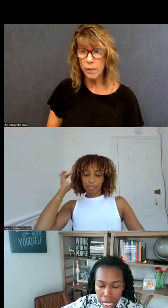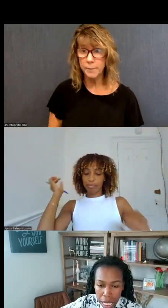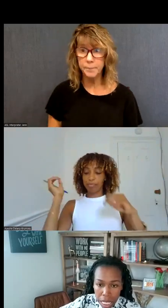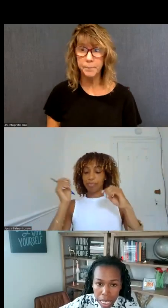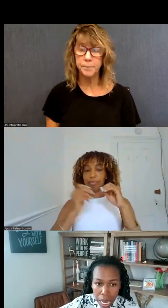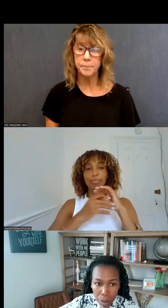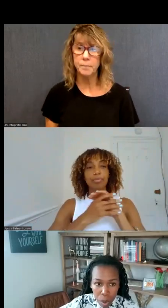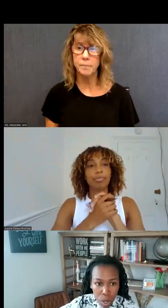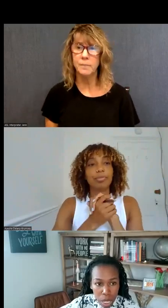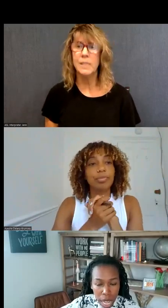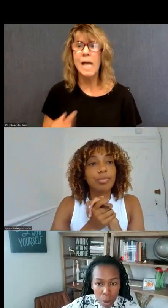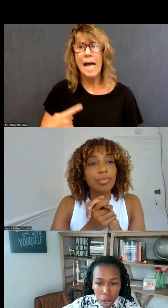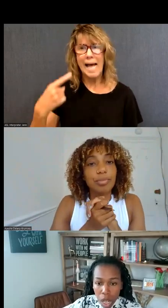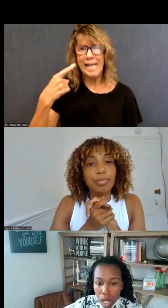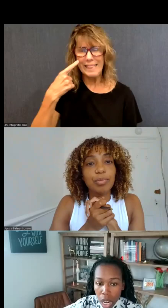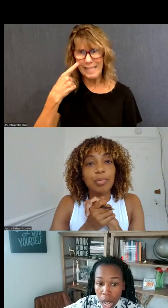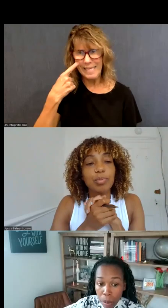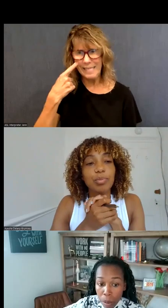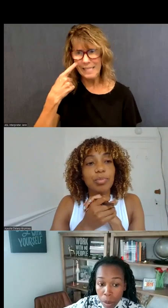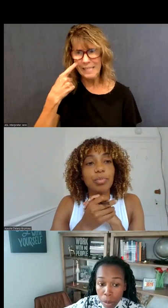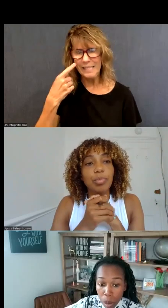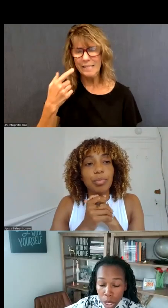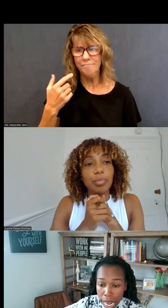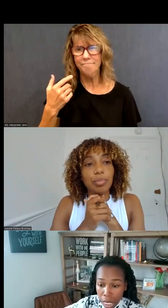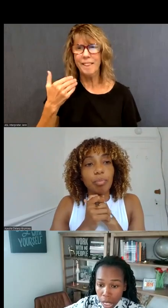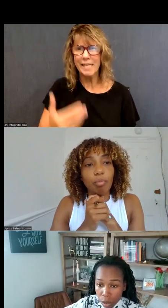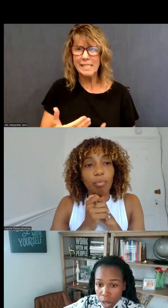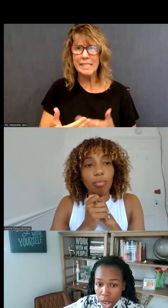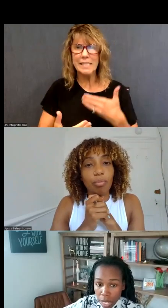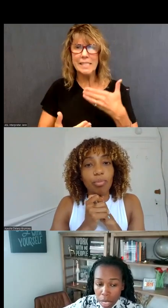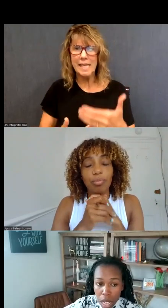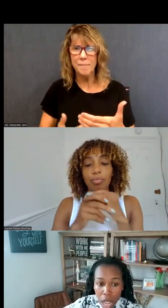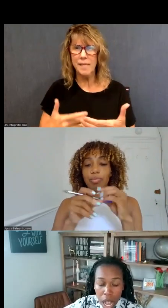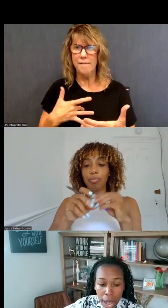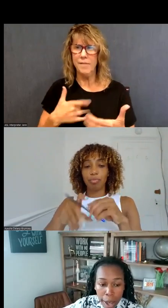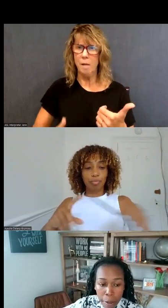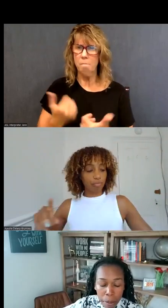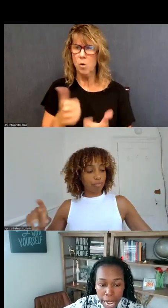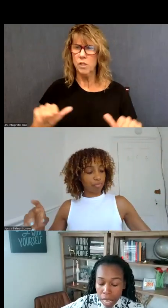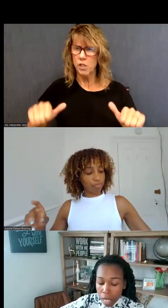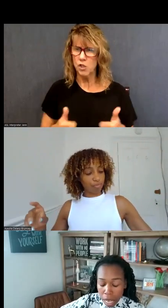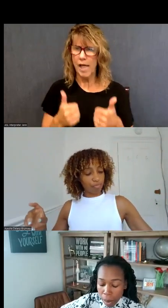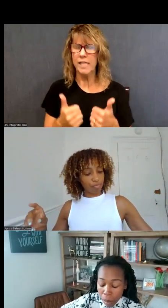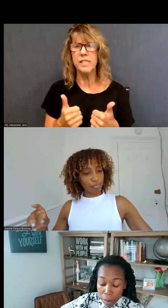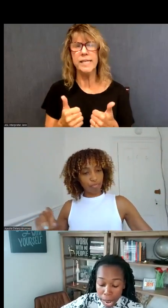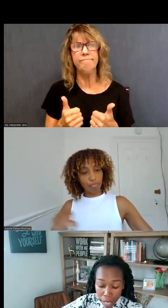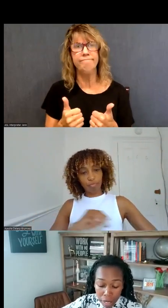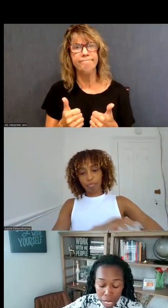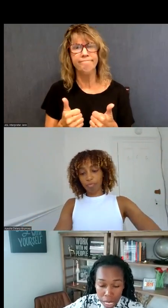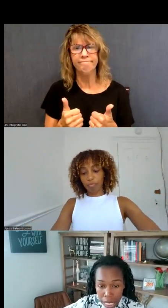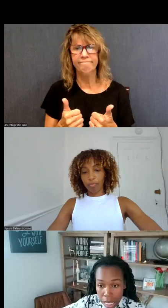I think the steps that were the most challenging for us, and